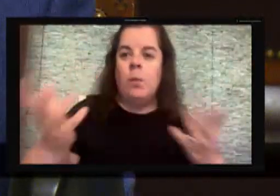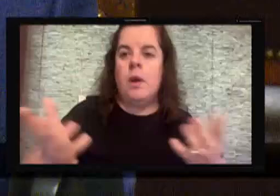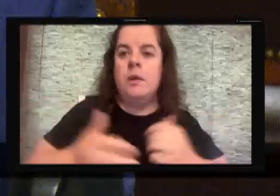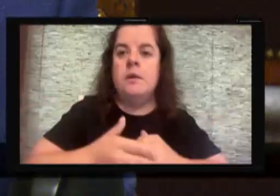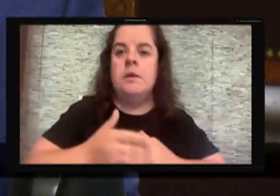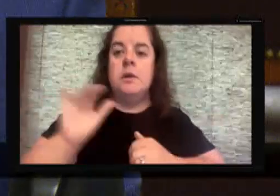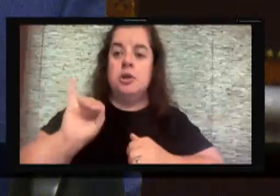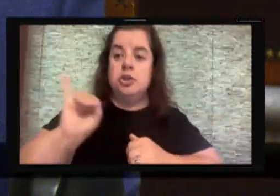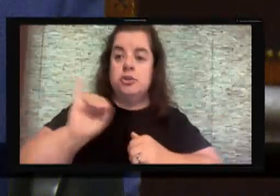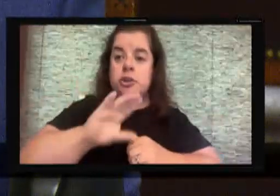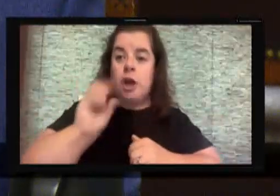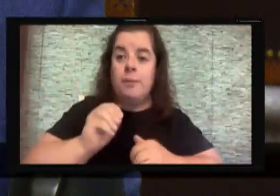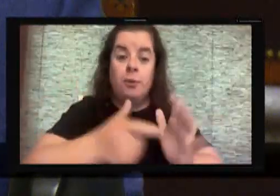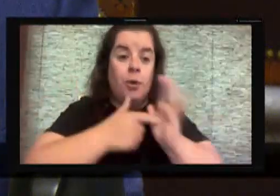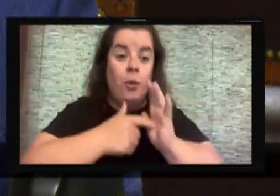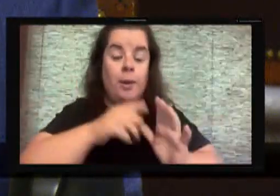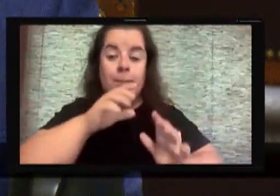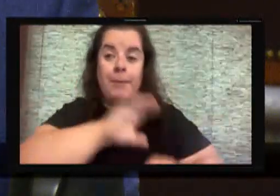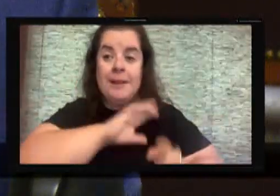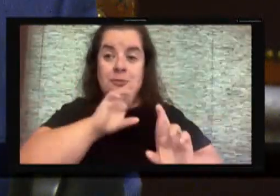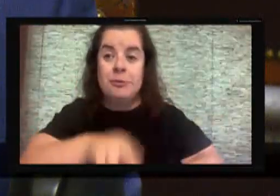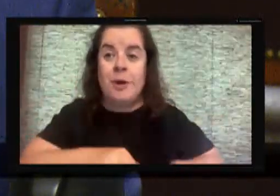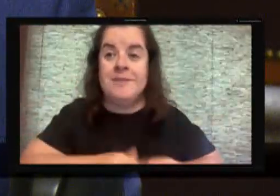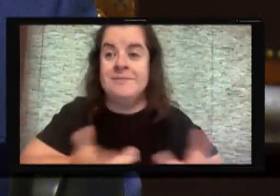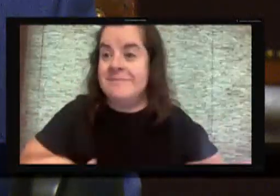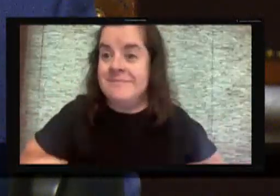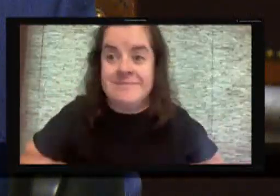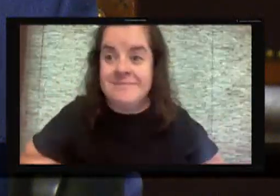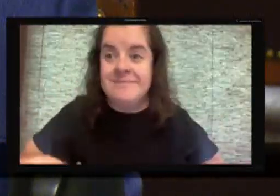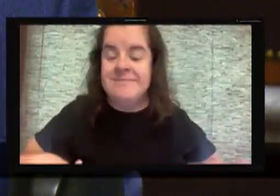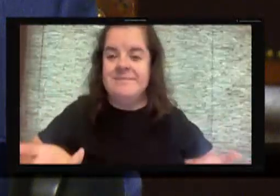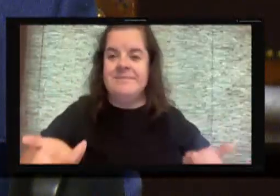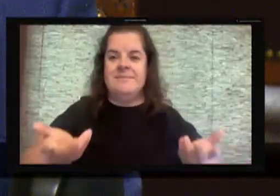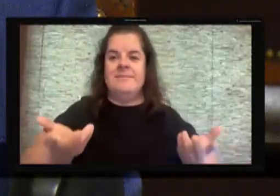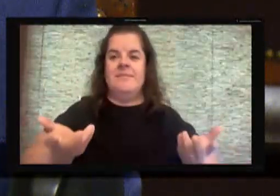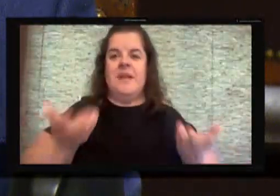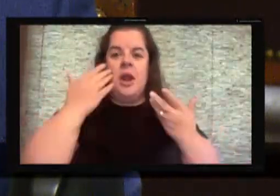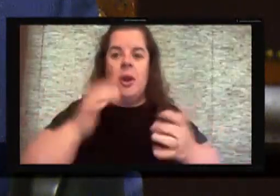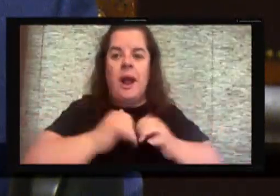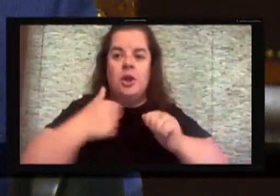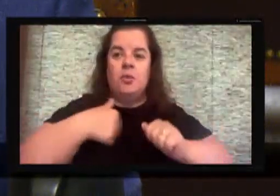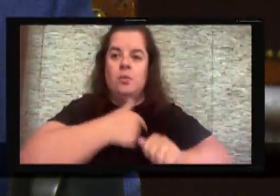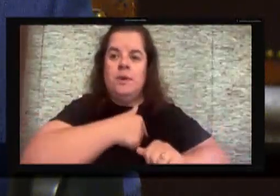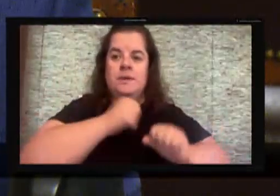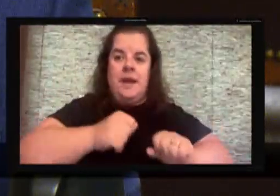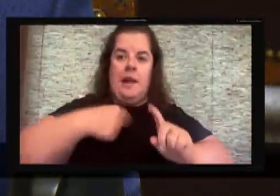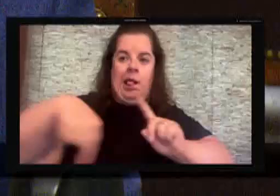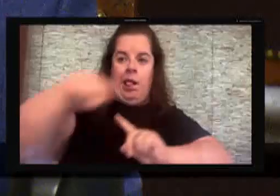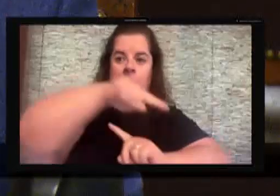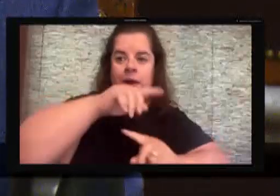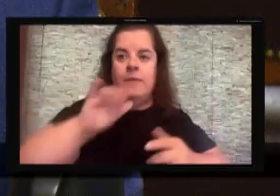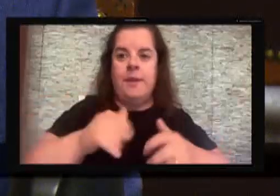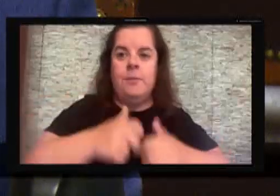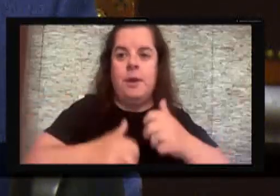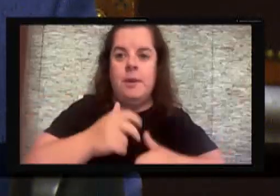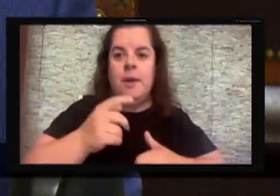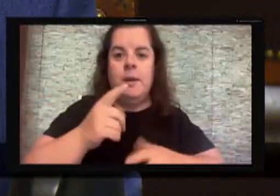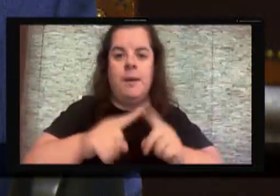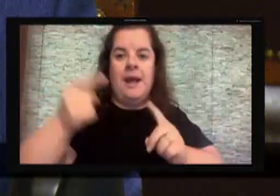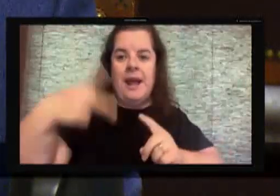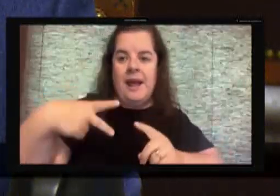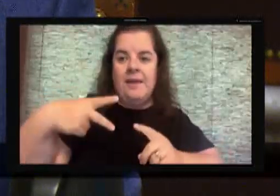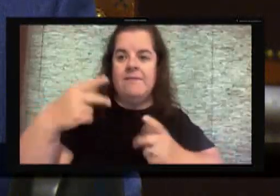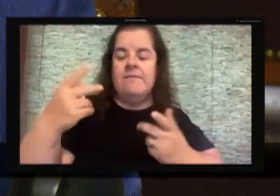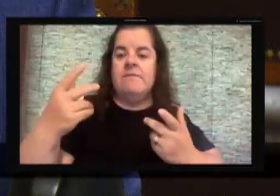companies require a police report. So, you know, I don't know how we get around that, but I know at least a half a dozen calls I've taken